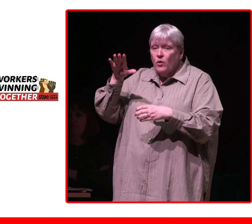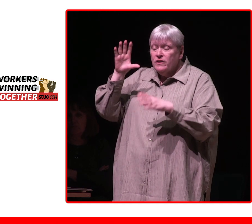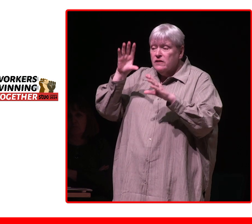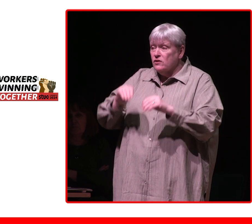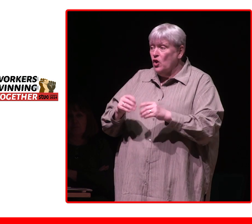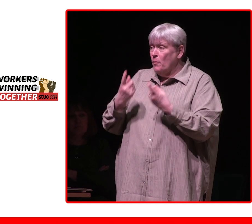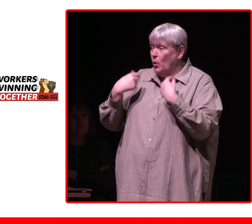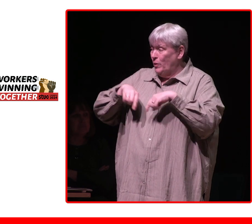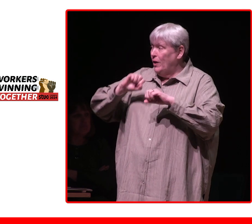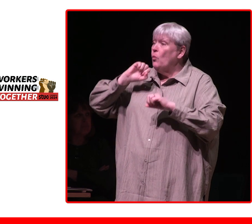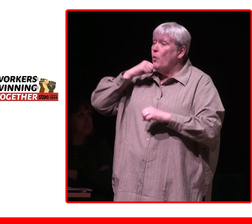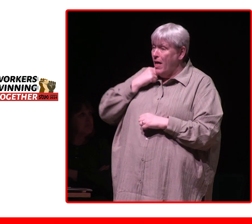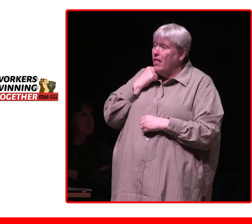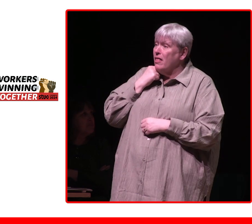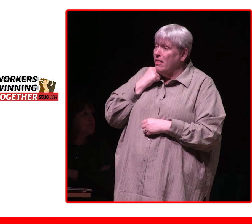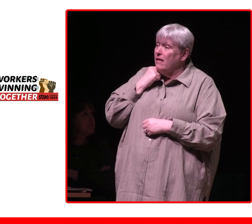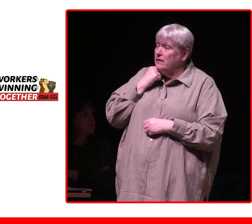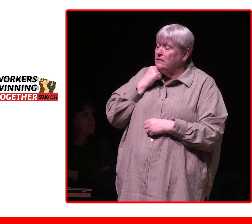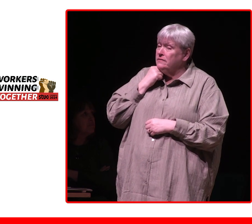we will.